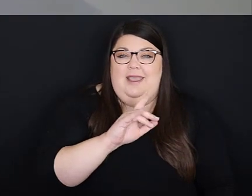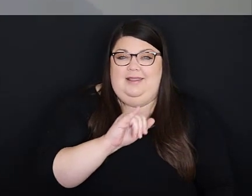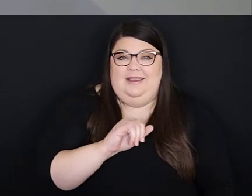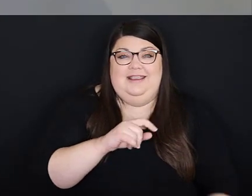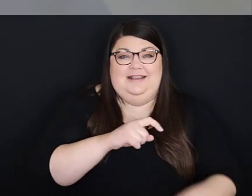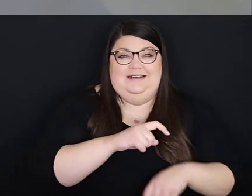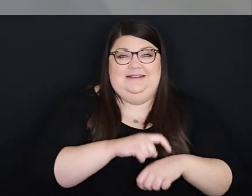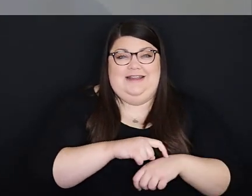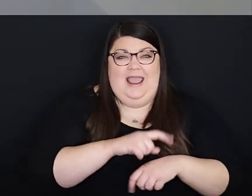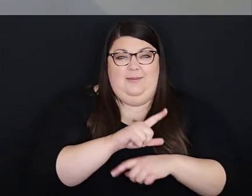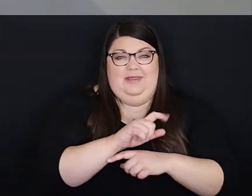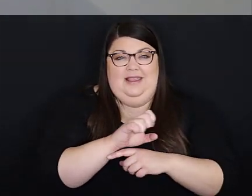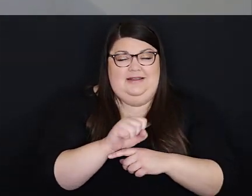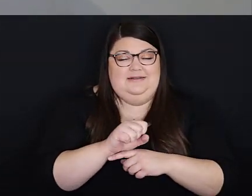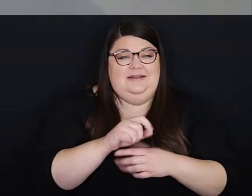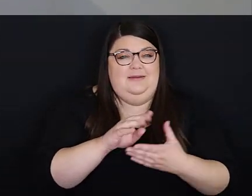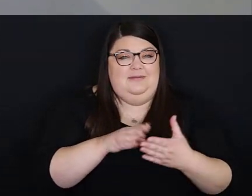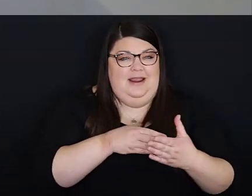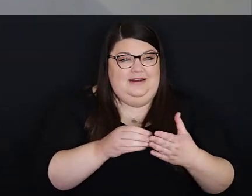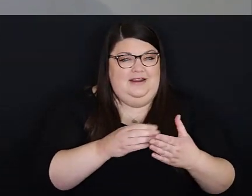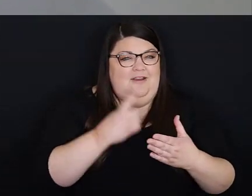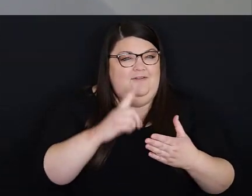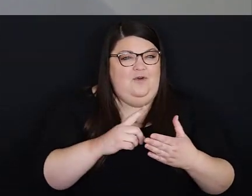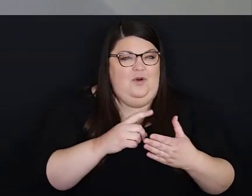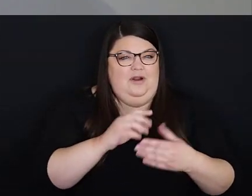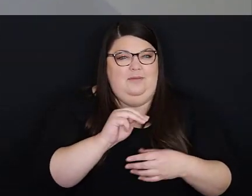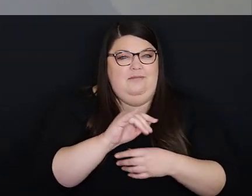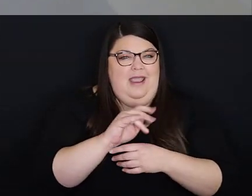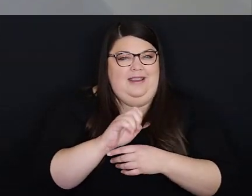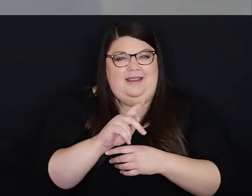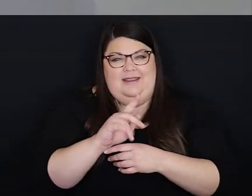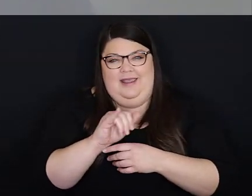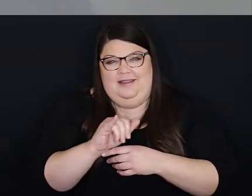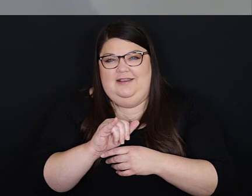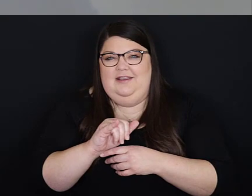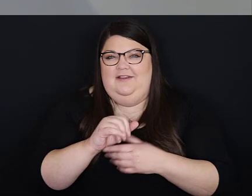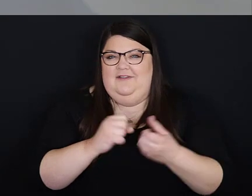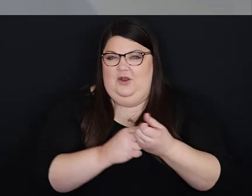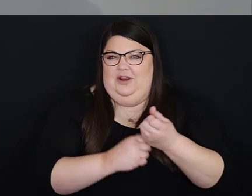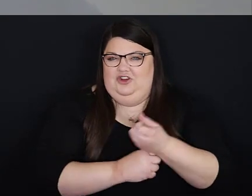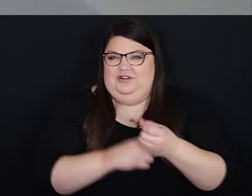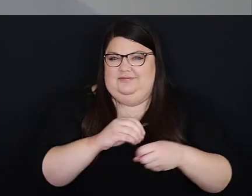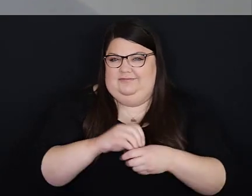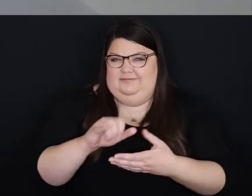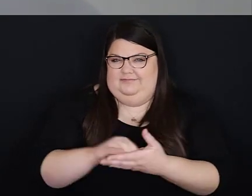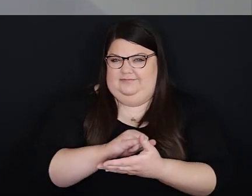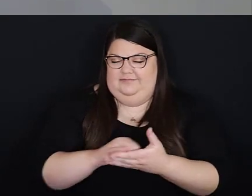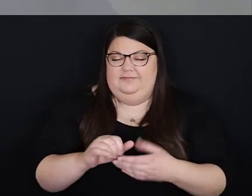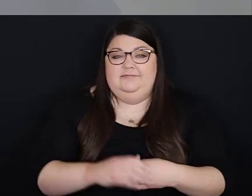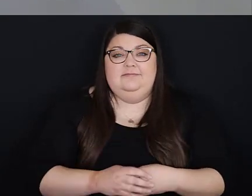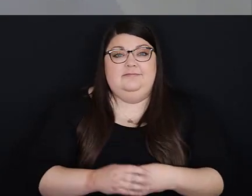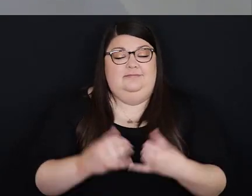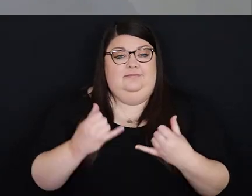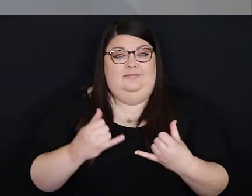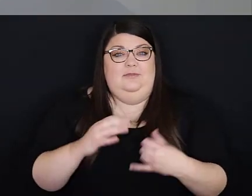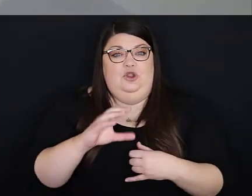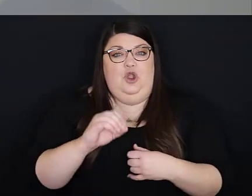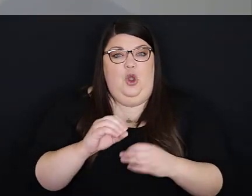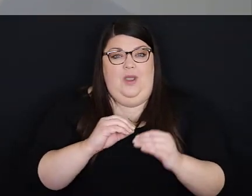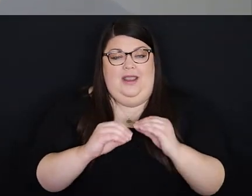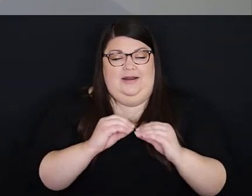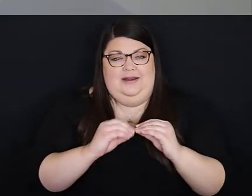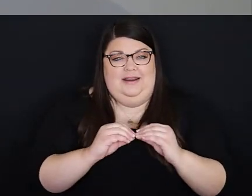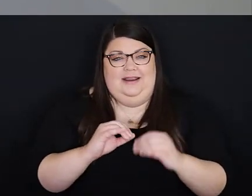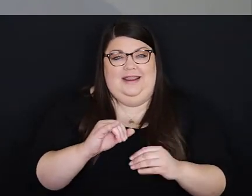Timeless Painting for the Mike Kelly Foundation at Hauser & Wirth, New York. She is currently co-editing An Indigenous